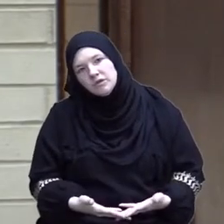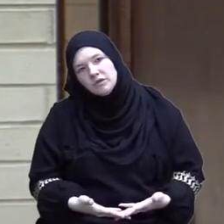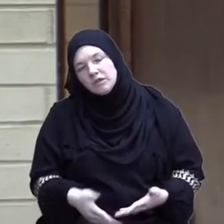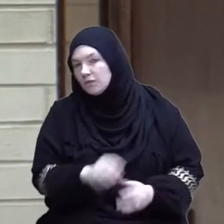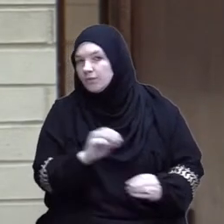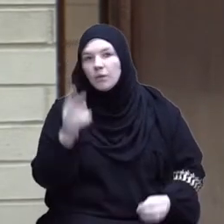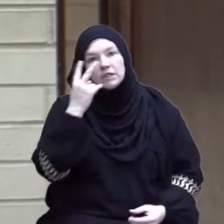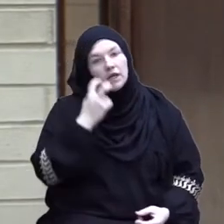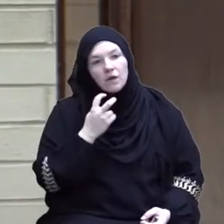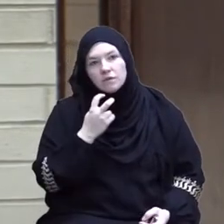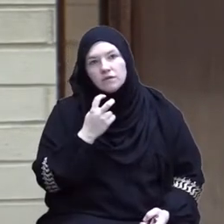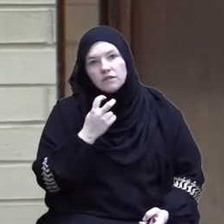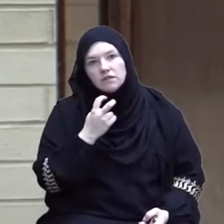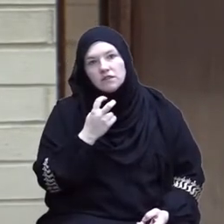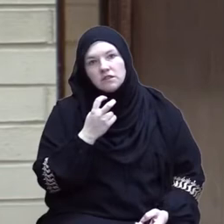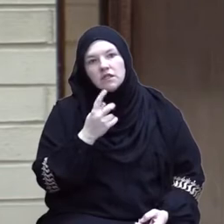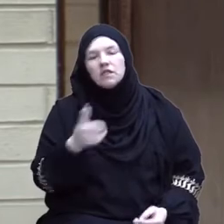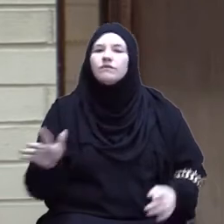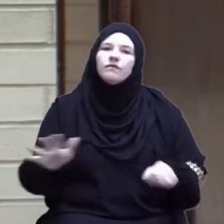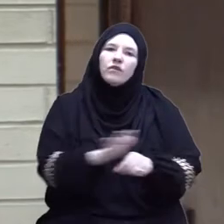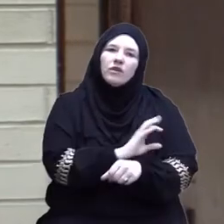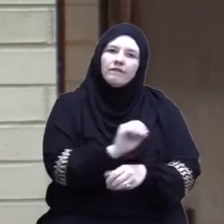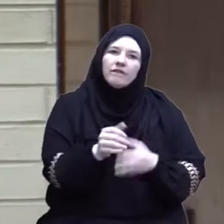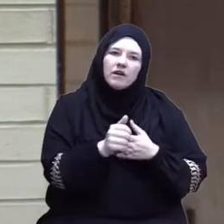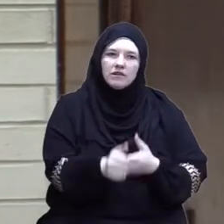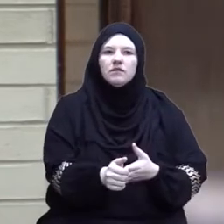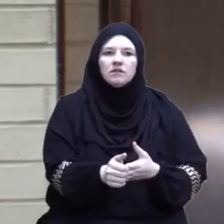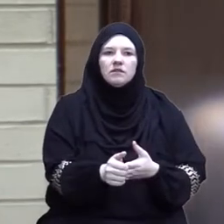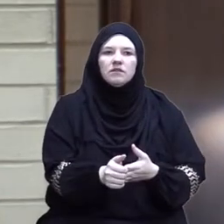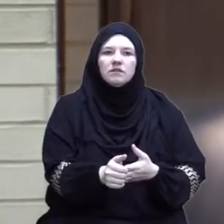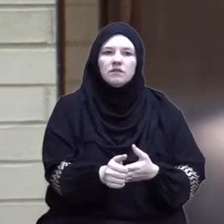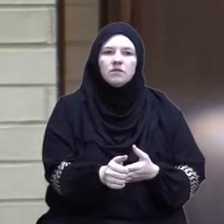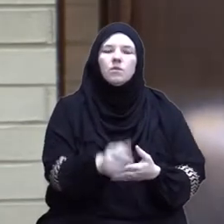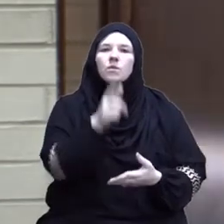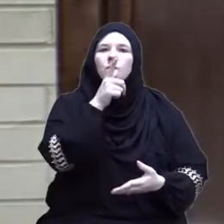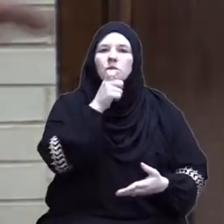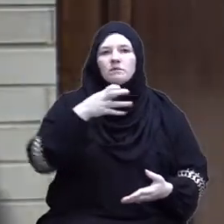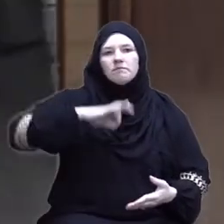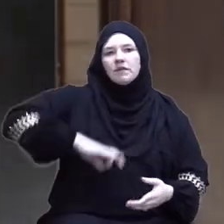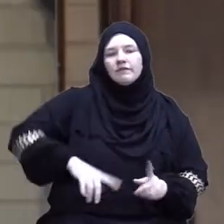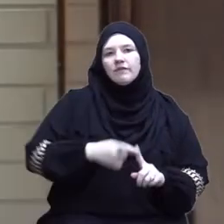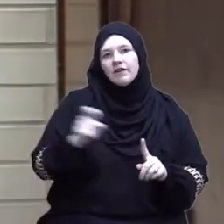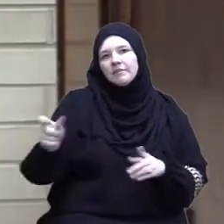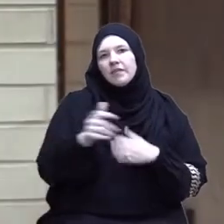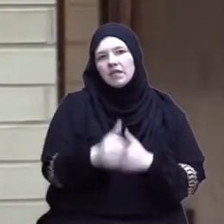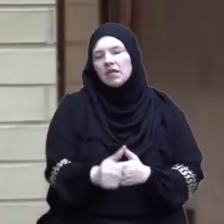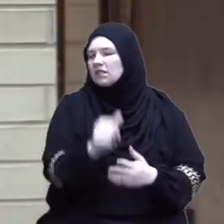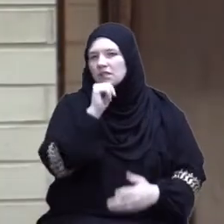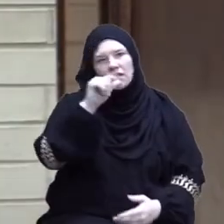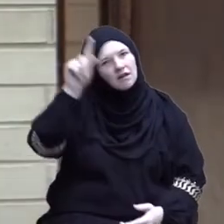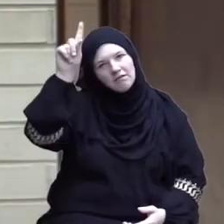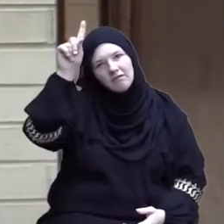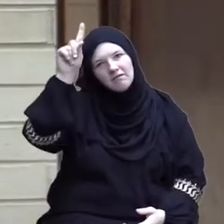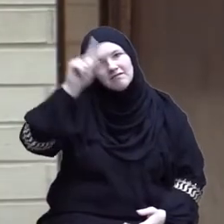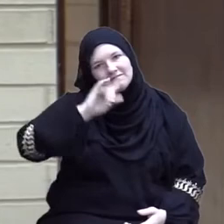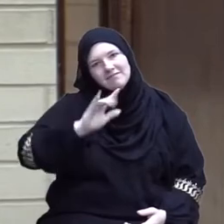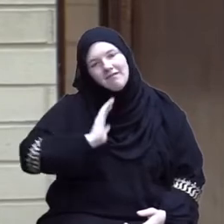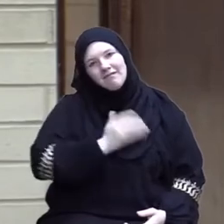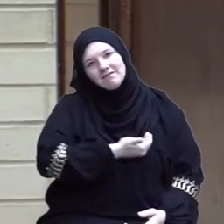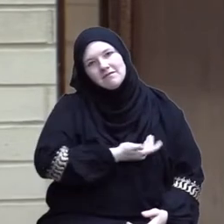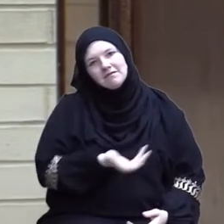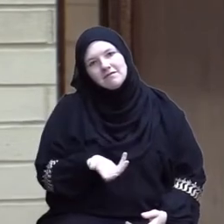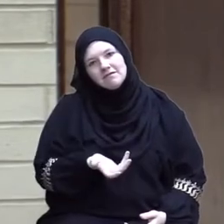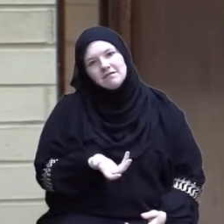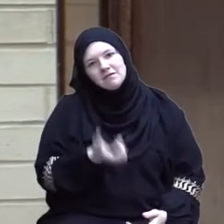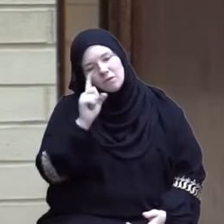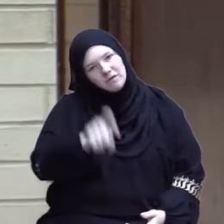is no doubt and it is full of guidance. So who benefits from the guidance? It's not Allah, it's us. So